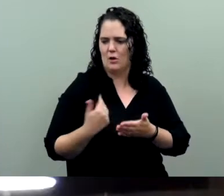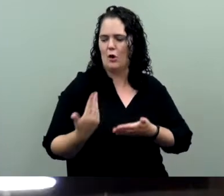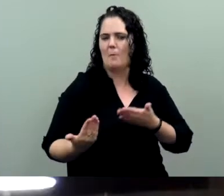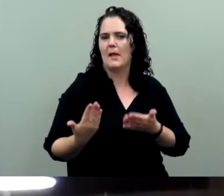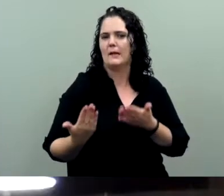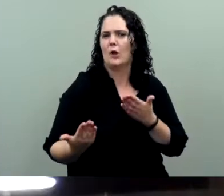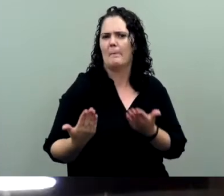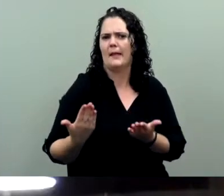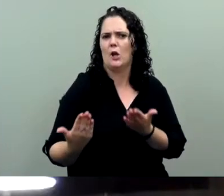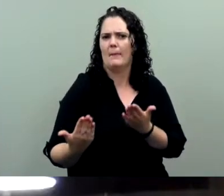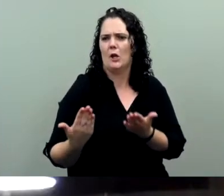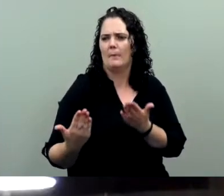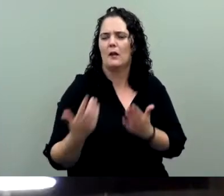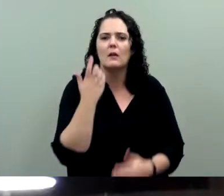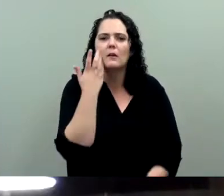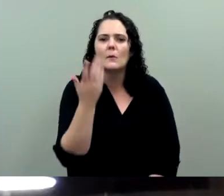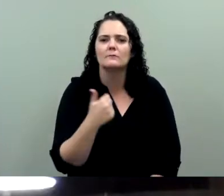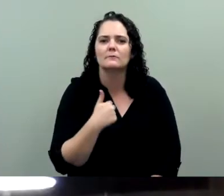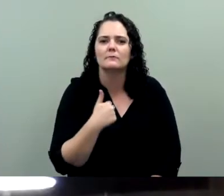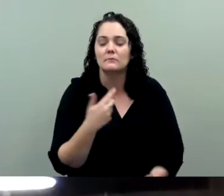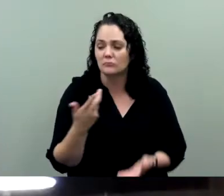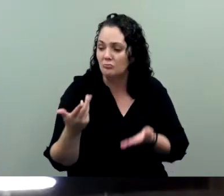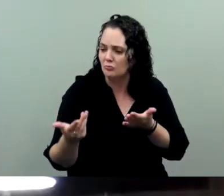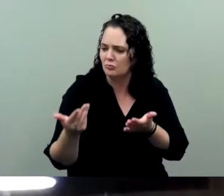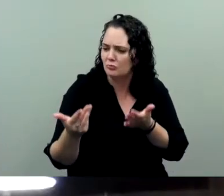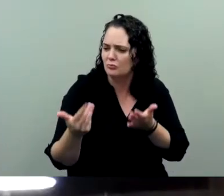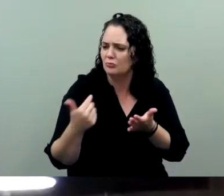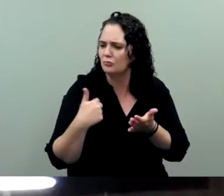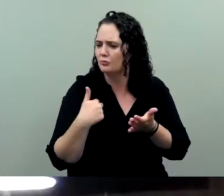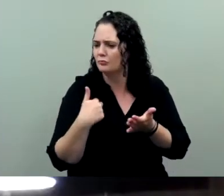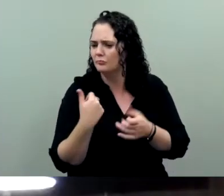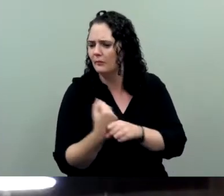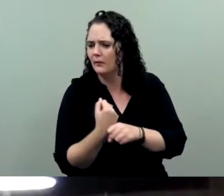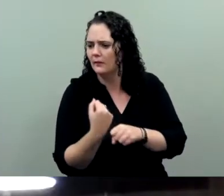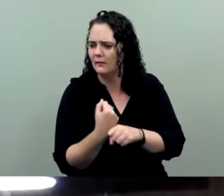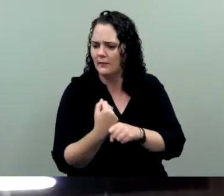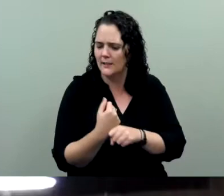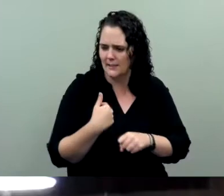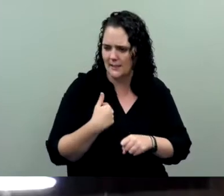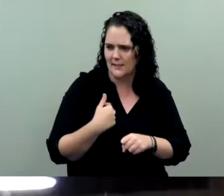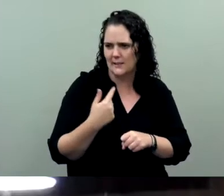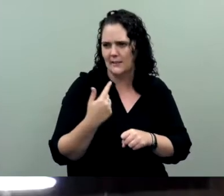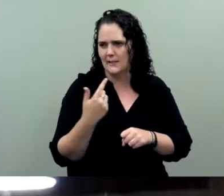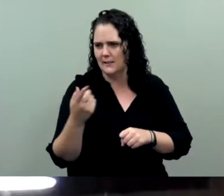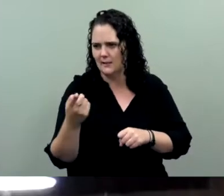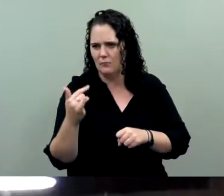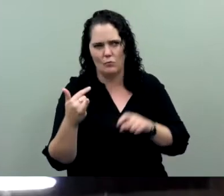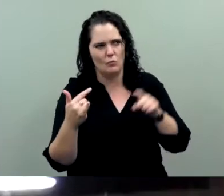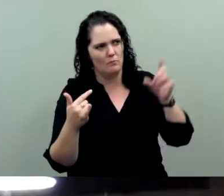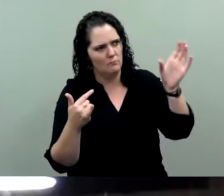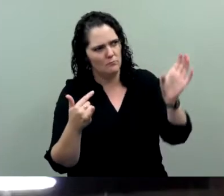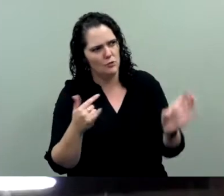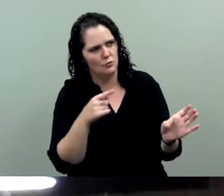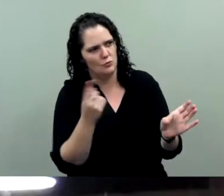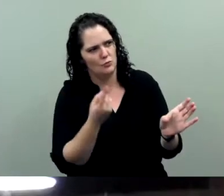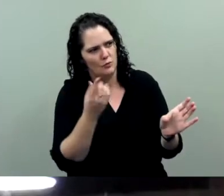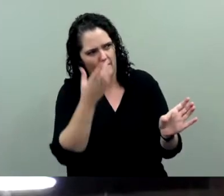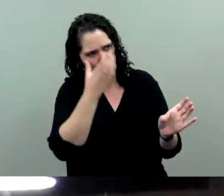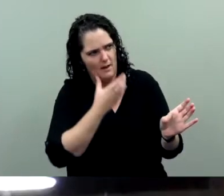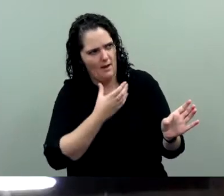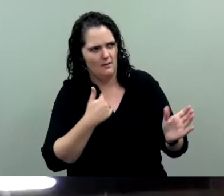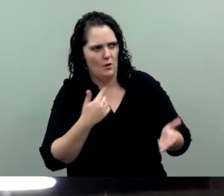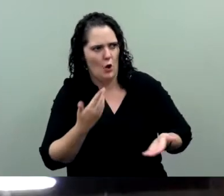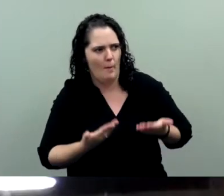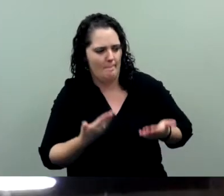to this picture I'm looking at? Or how does this picture, this portrait I'm making, compare to the person that I'm looking at? And what I want you to start to think about here